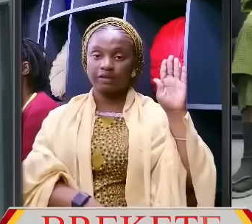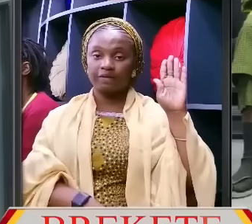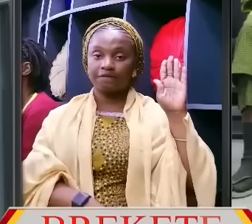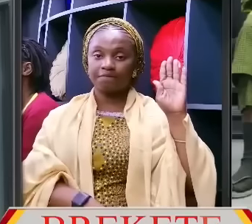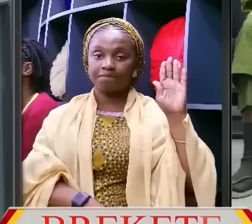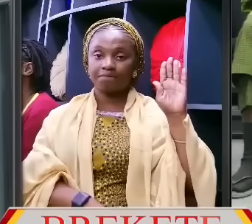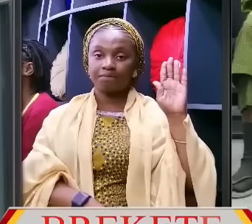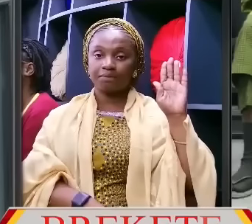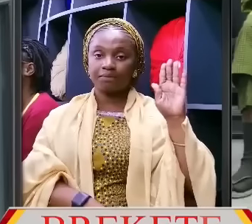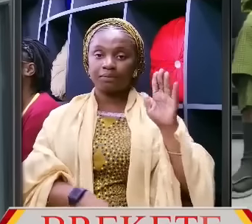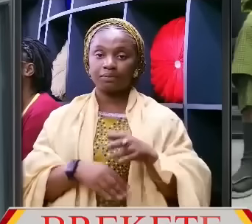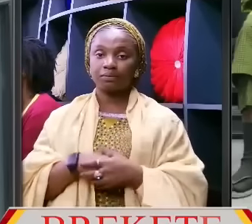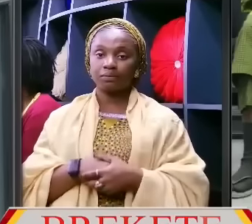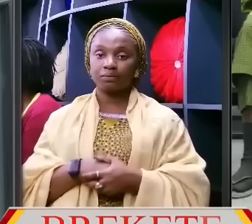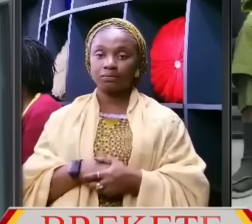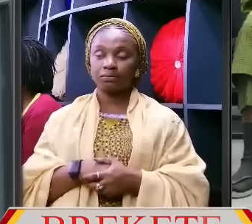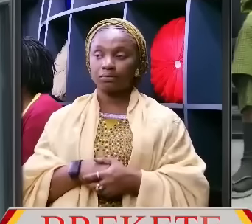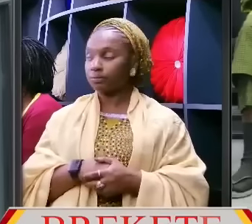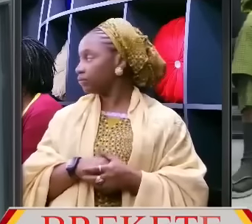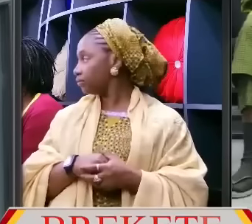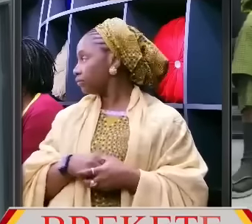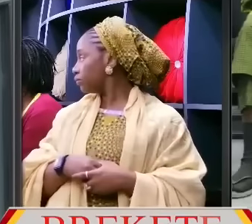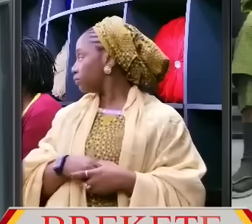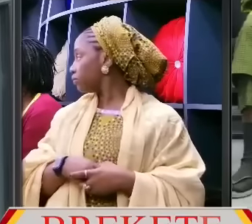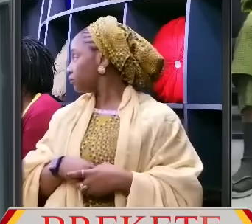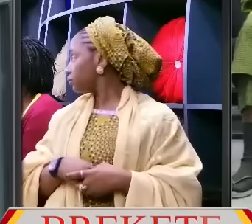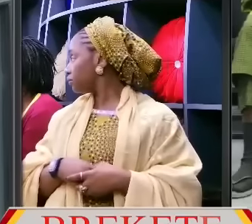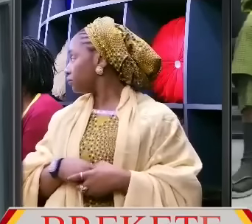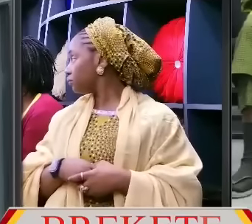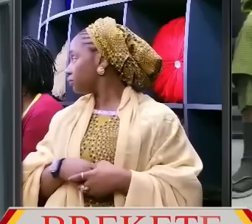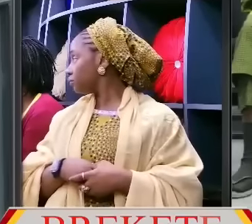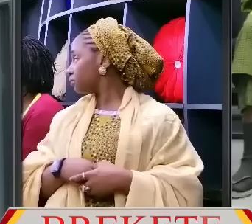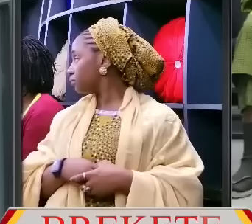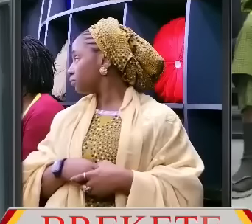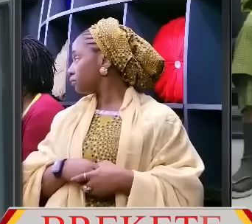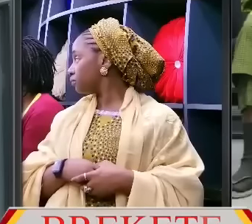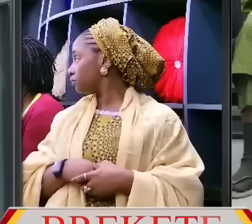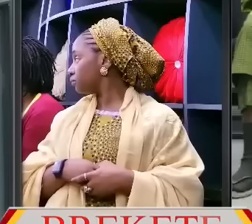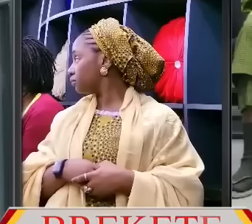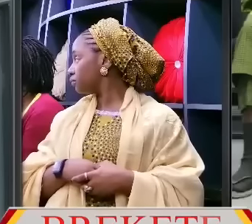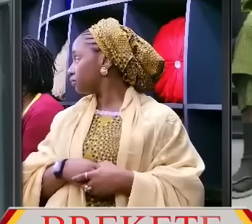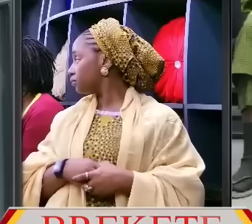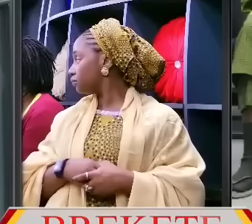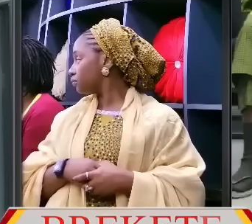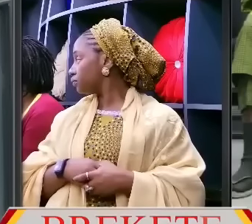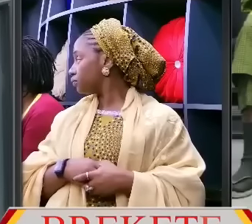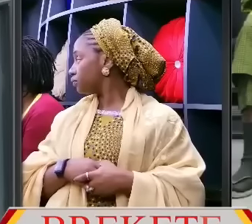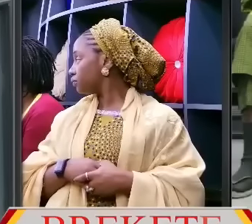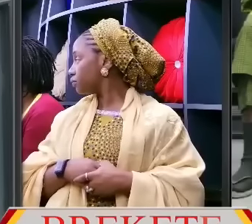You go talk to the man. I'm a head hat.